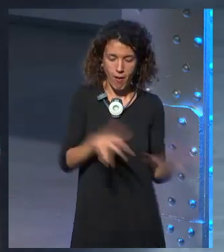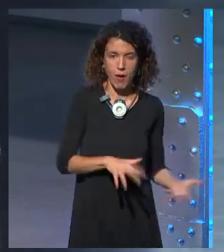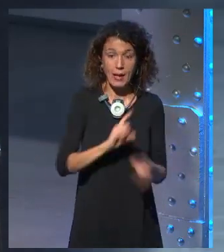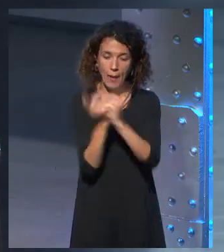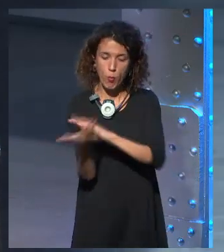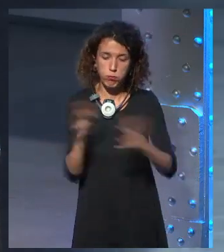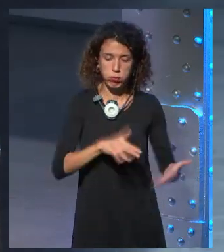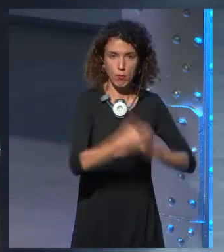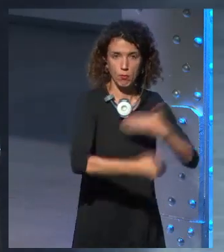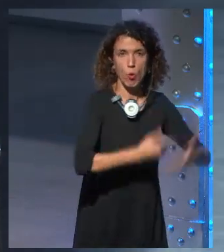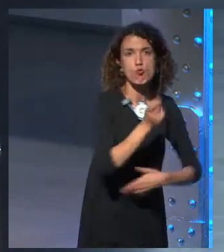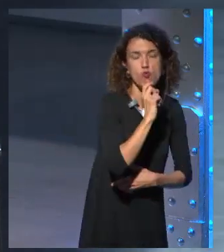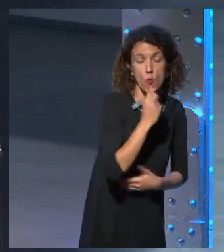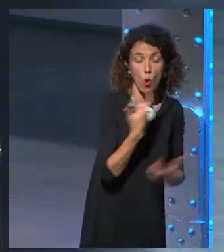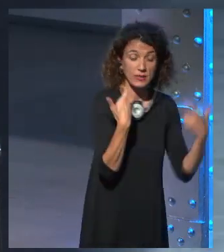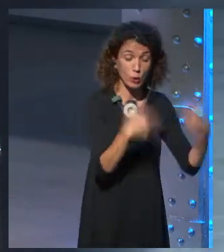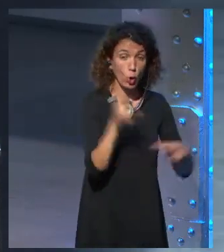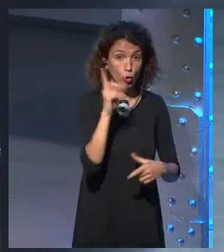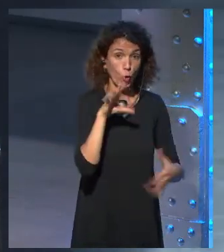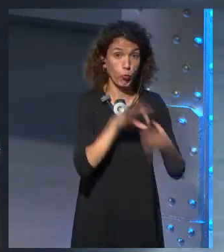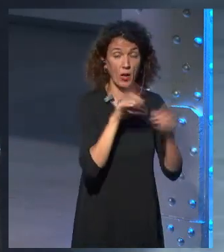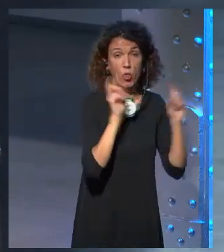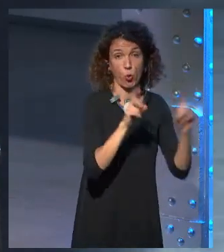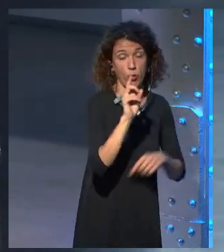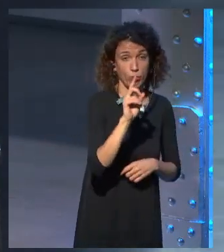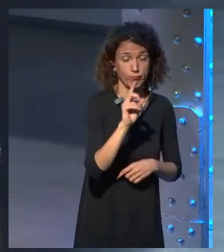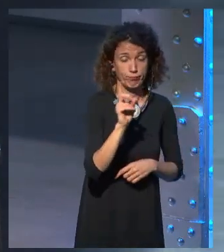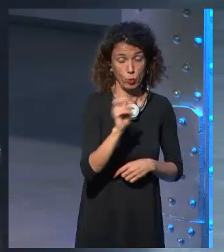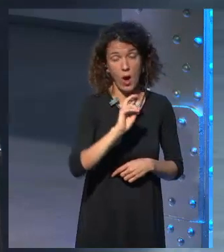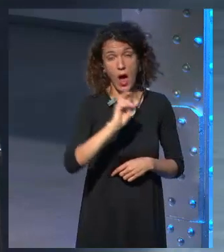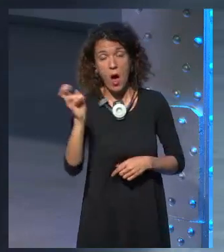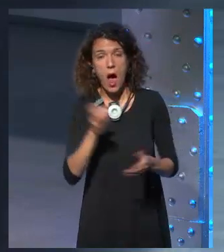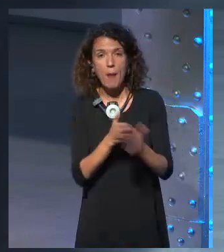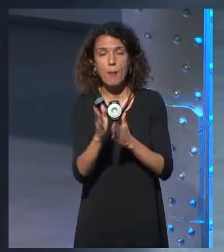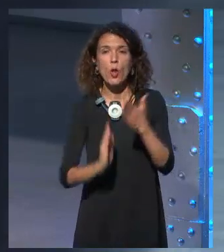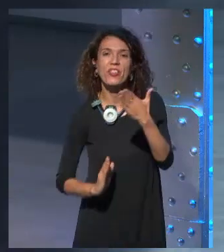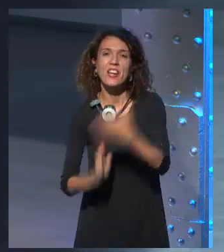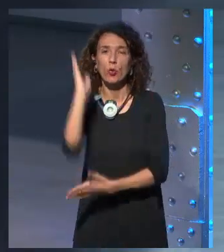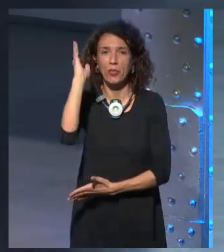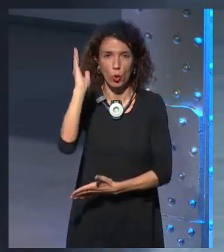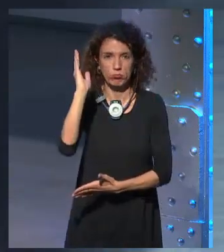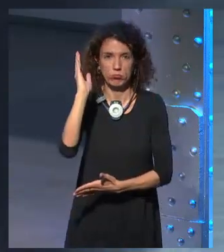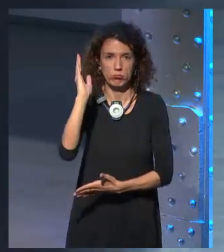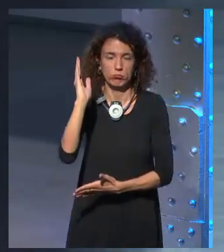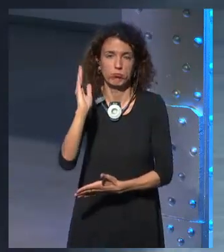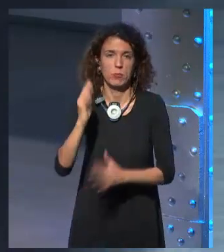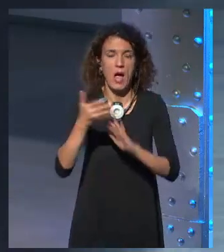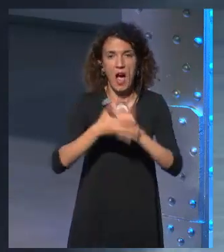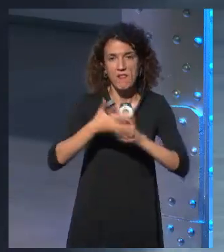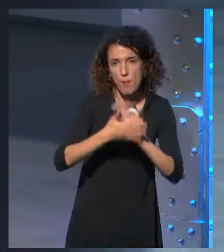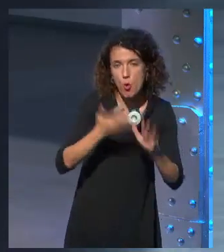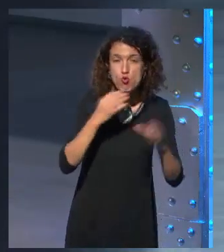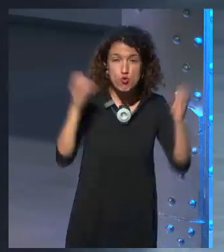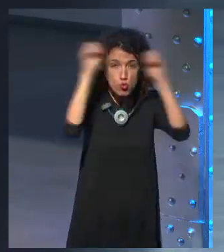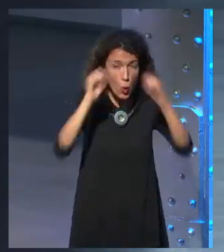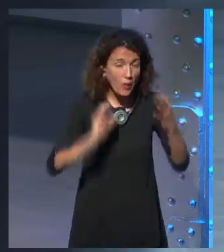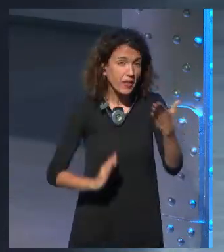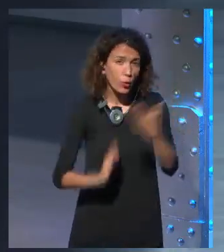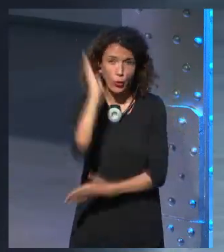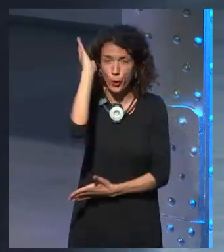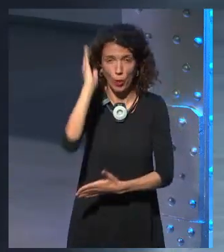than education, we talk about disruption, right? And Uber's disrupting taxis, and Airbnb is disrupting